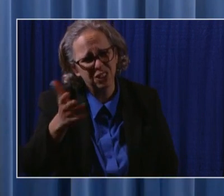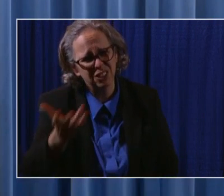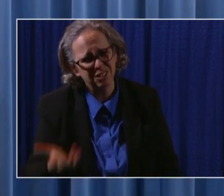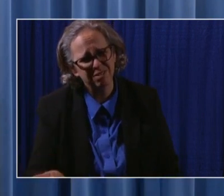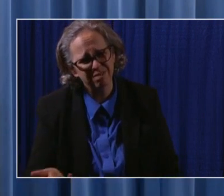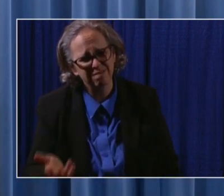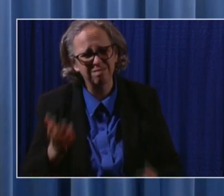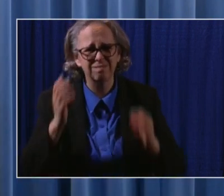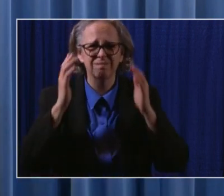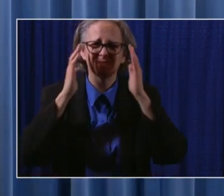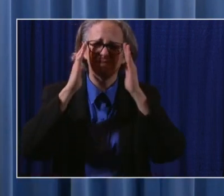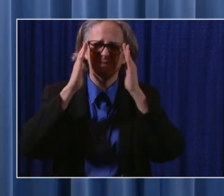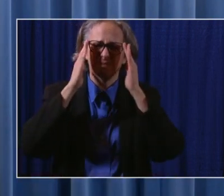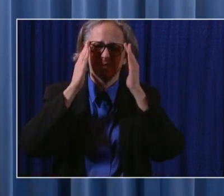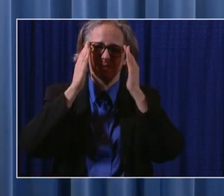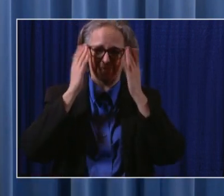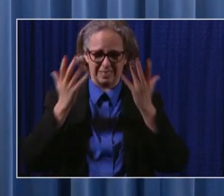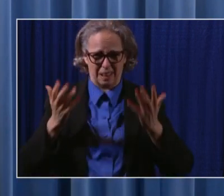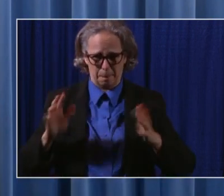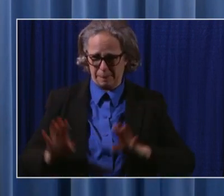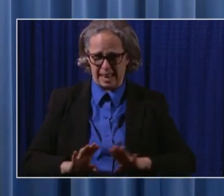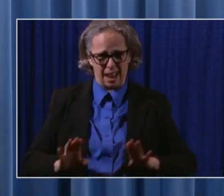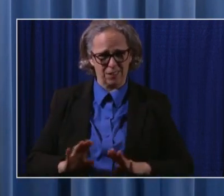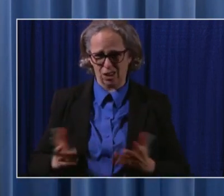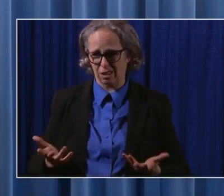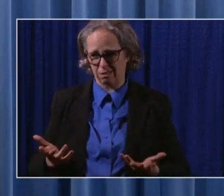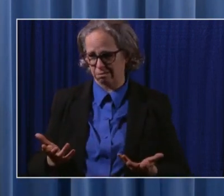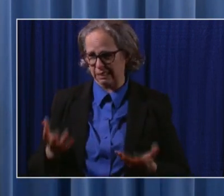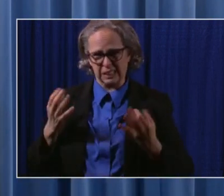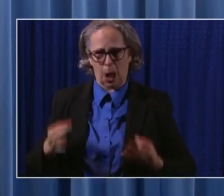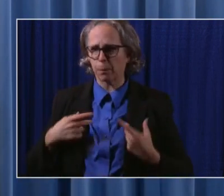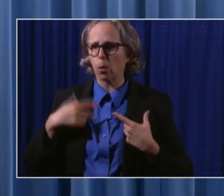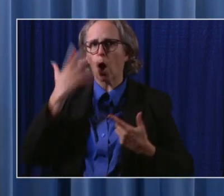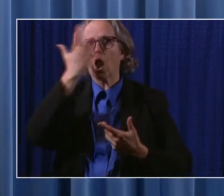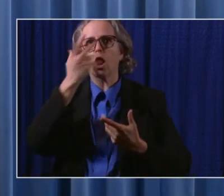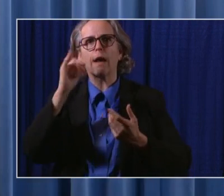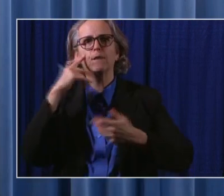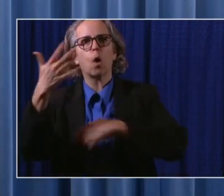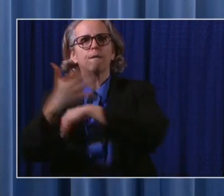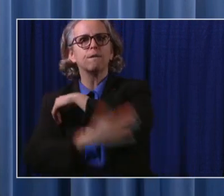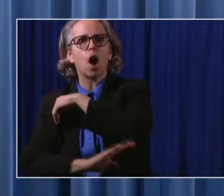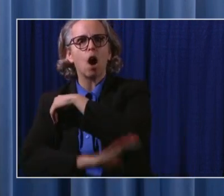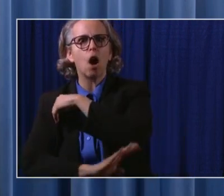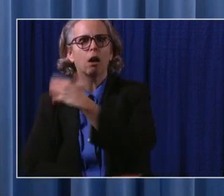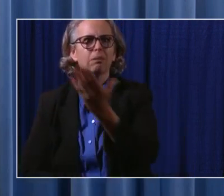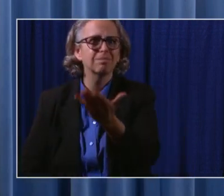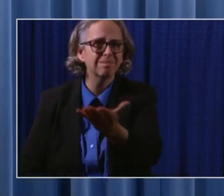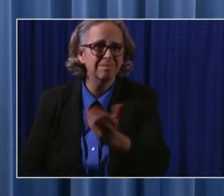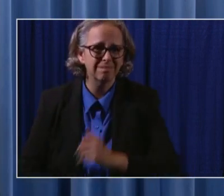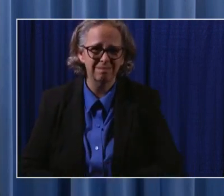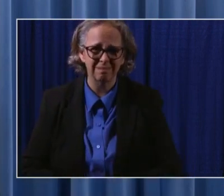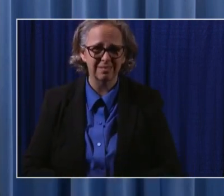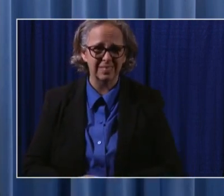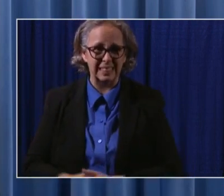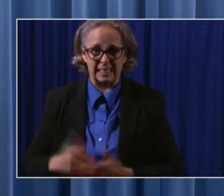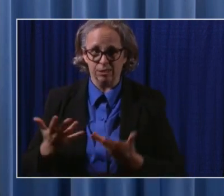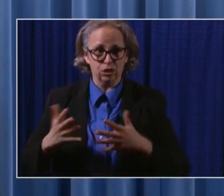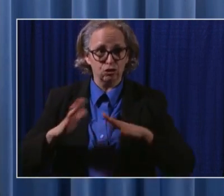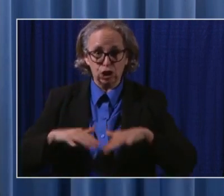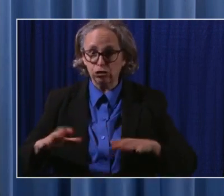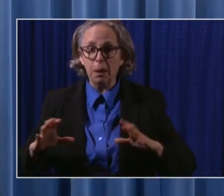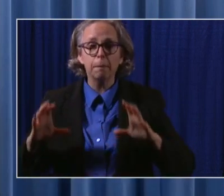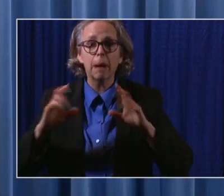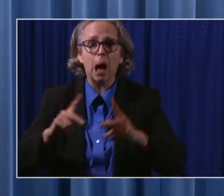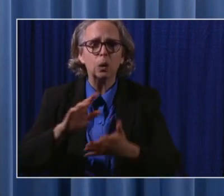determine what our fall is like. It's going to determine whether our kids go back to school, how they go back to school. They're going back to school. The question is how they